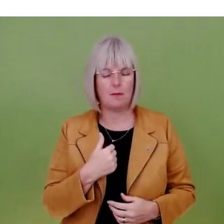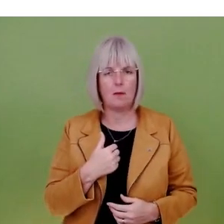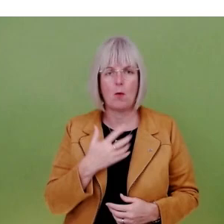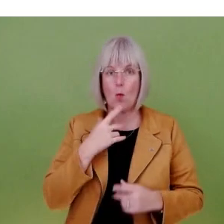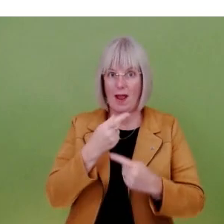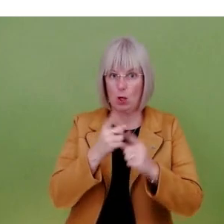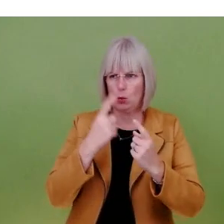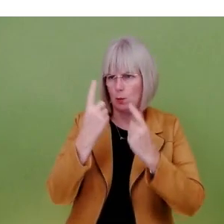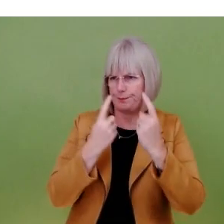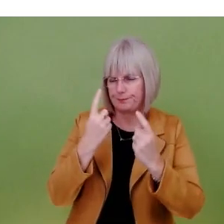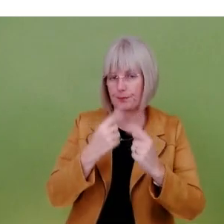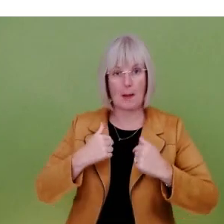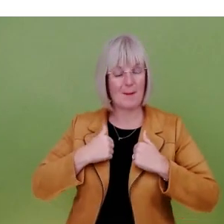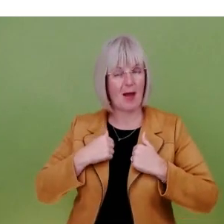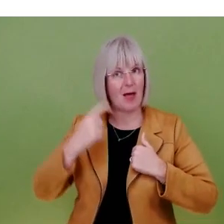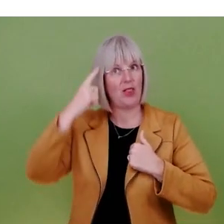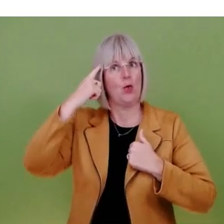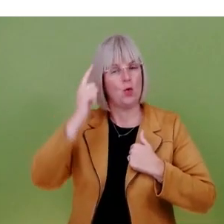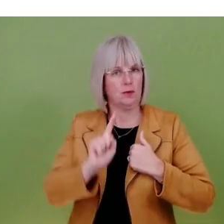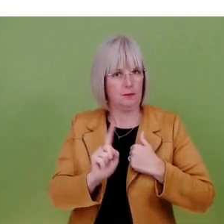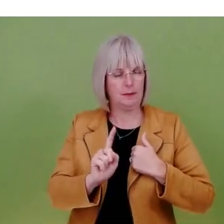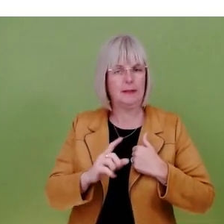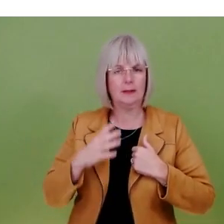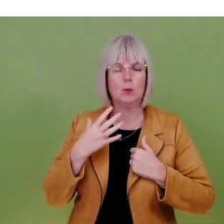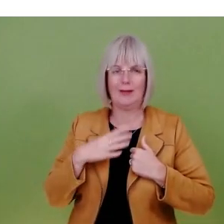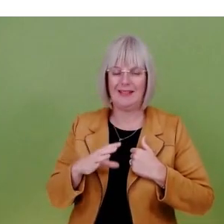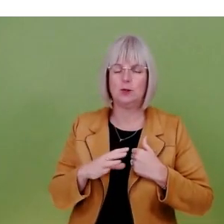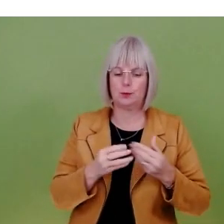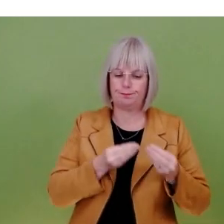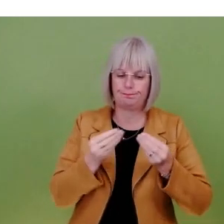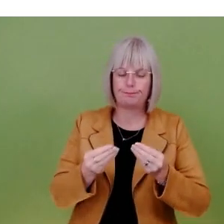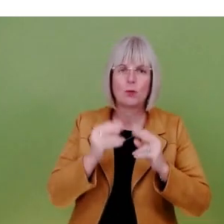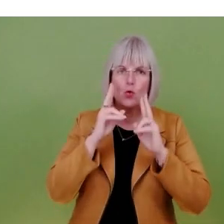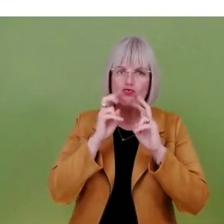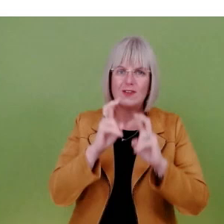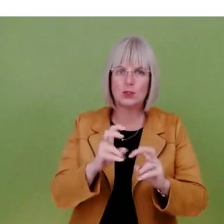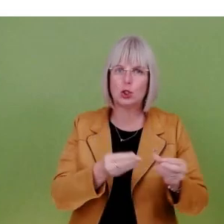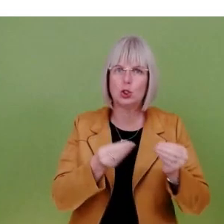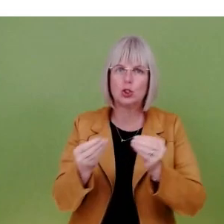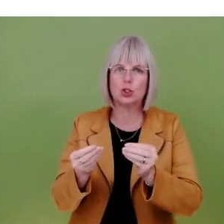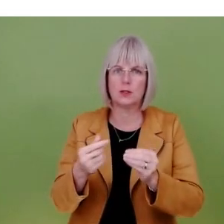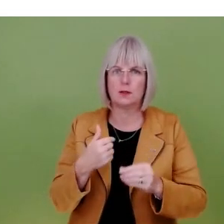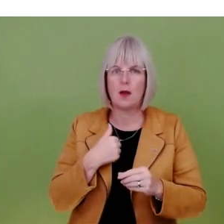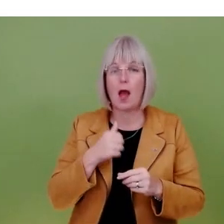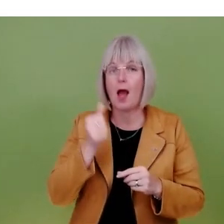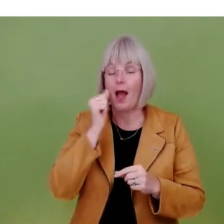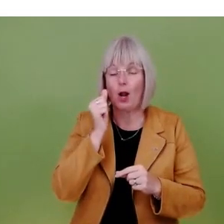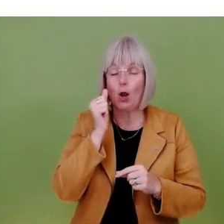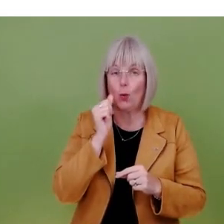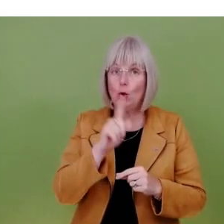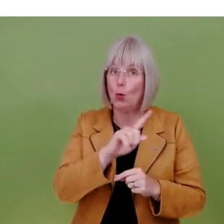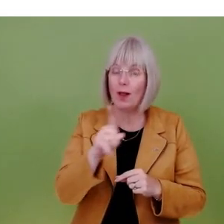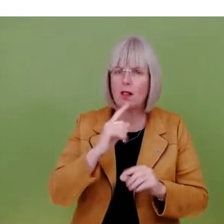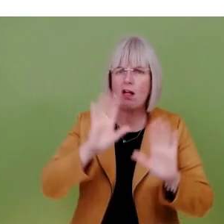it, was I think we need to look at the research when we're stating things. I know the next question is going to be, well, where's the research? It is there about